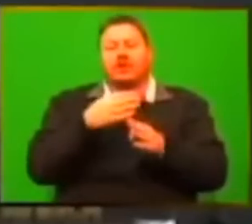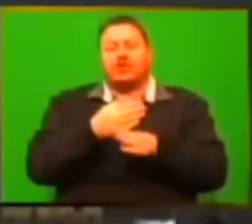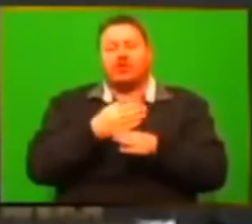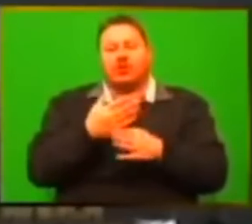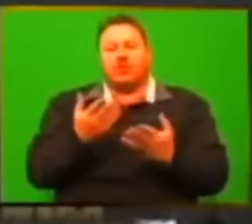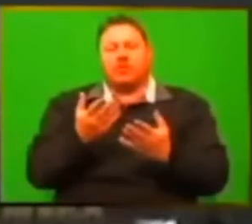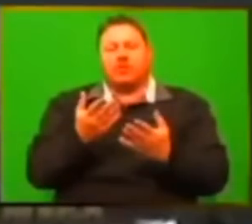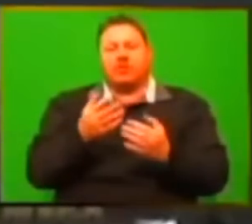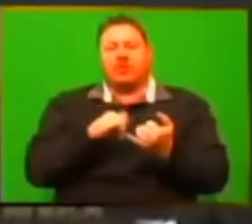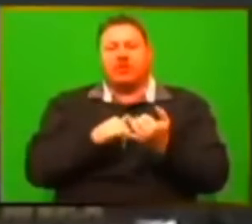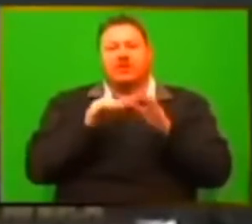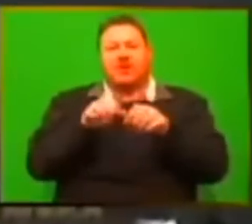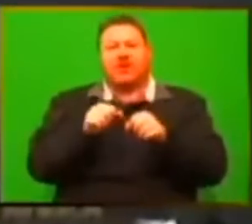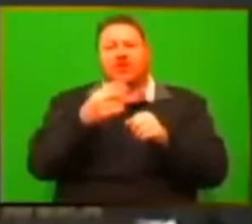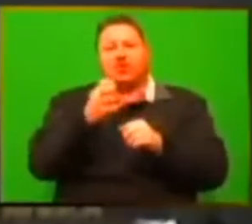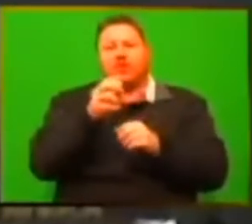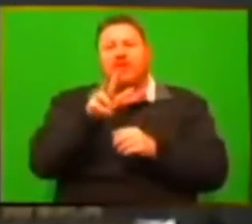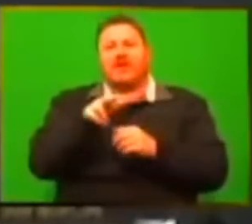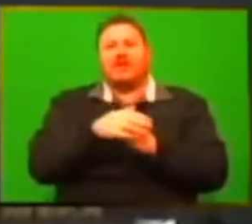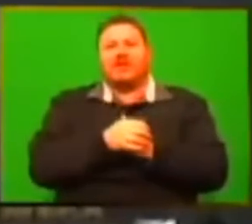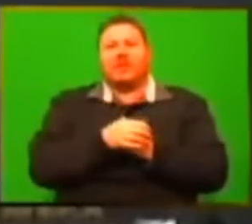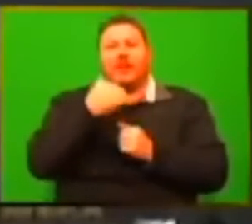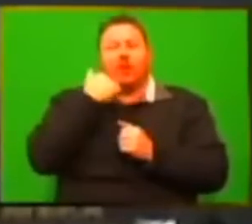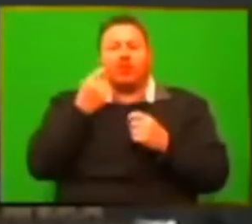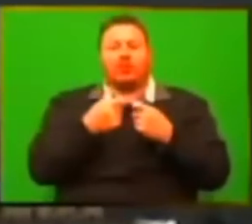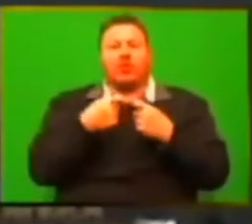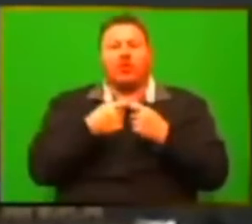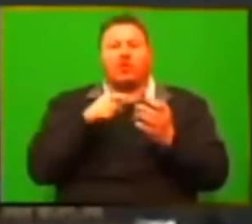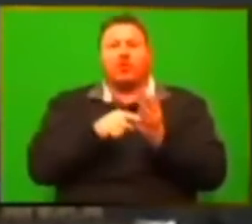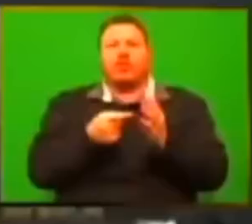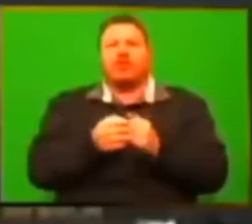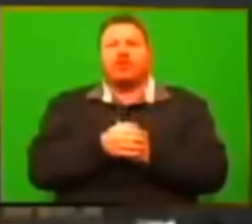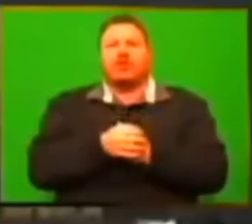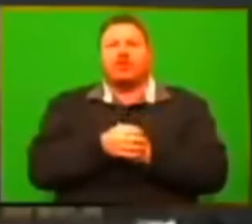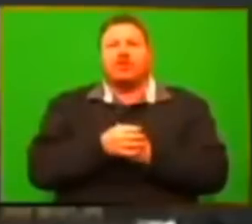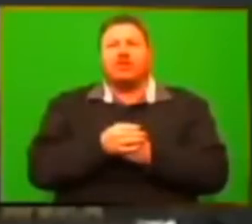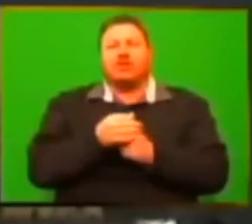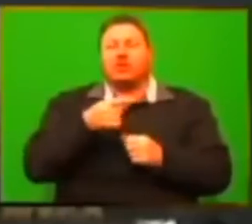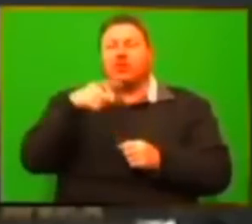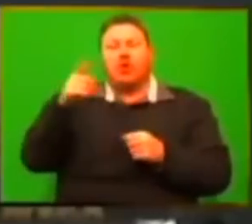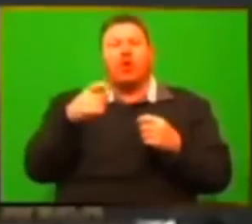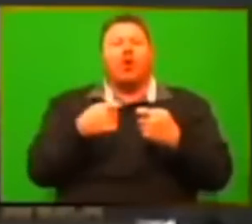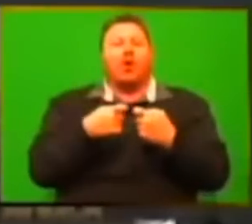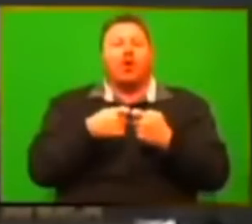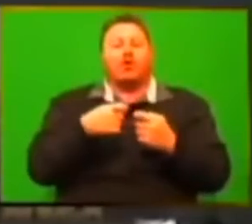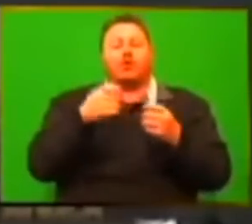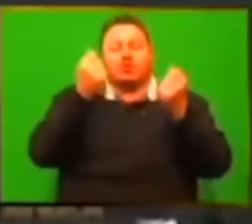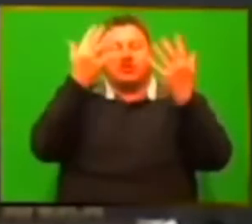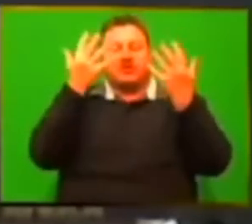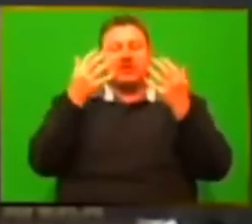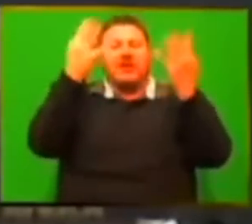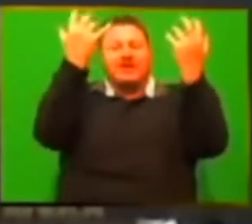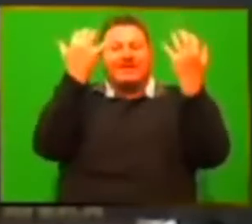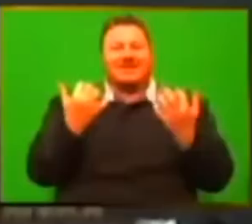office in 2018. And if you want to argue this point, go and argue with Stats SA. Another issue